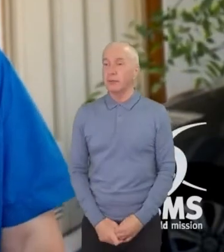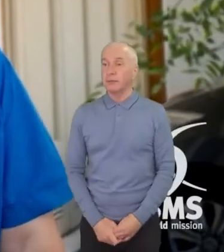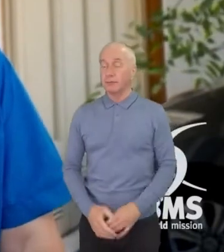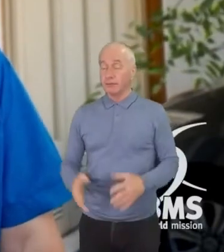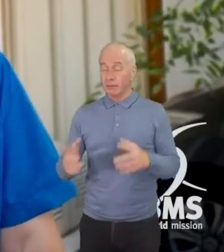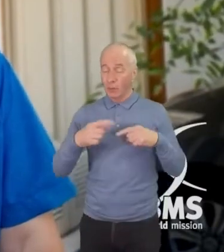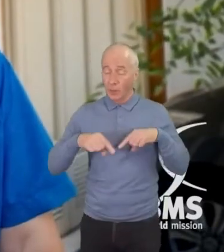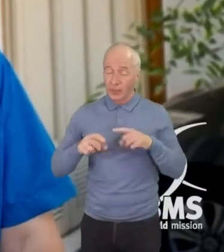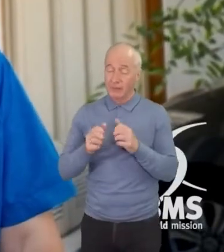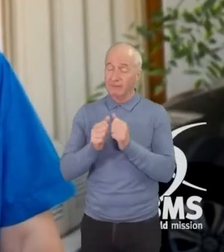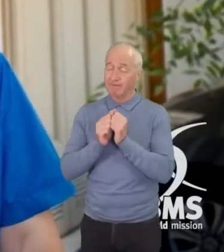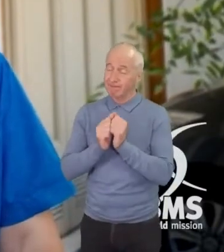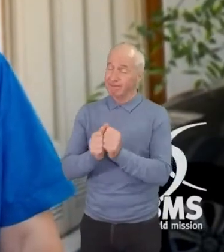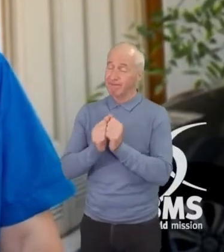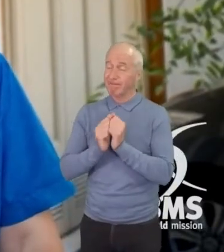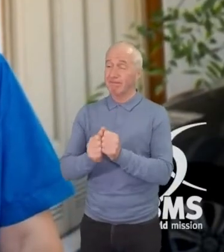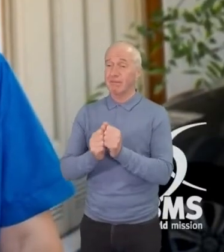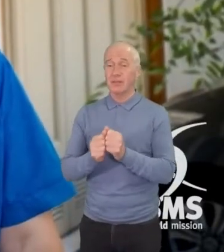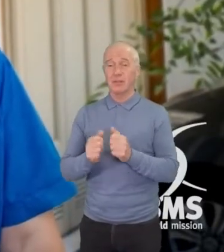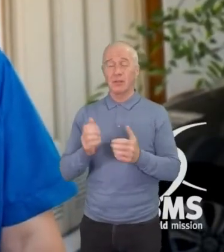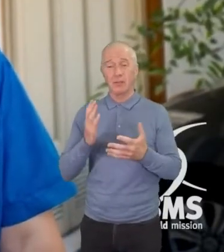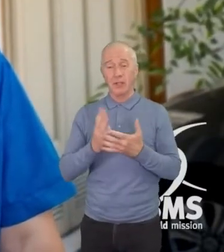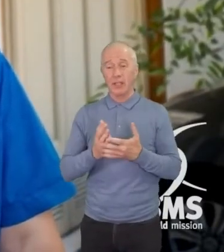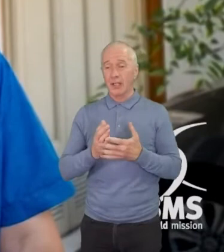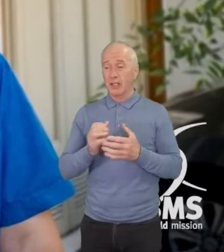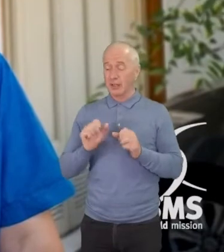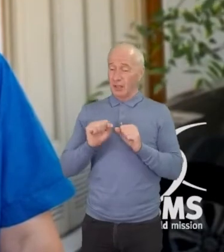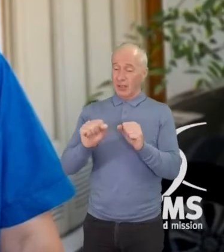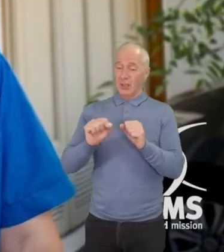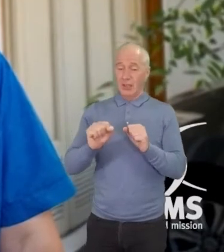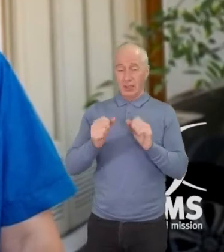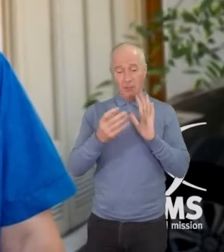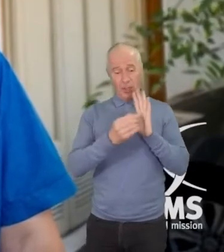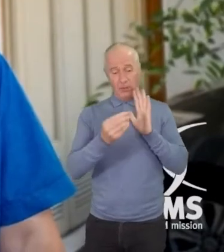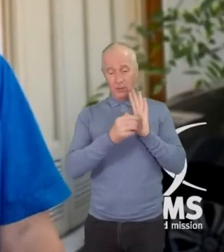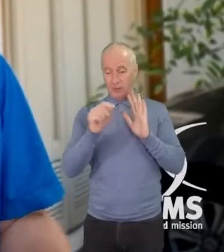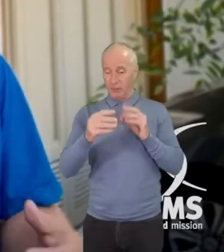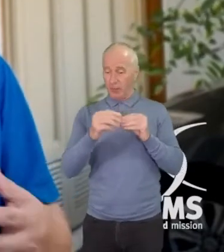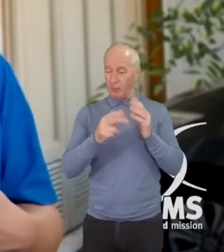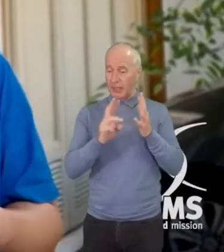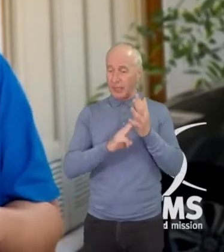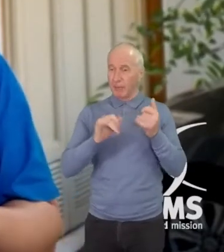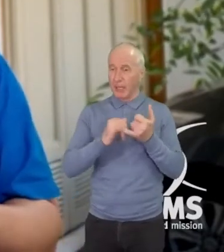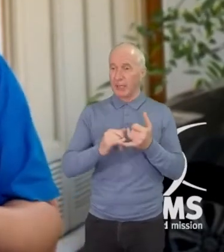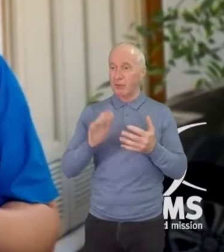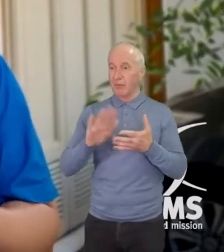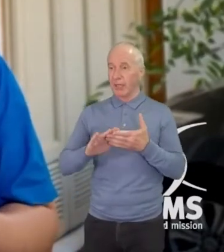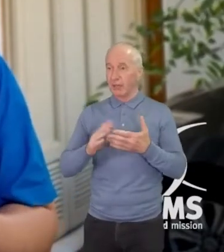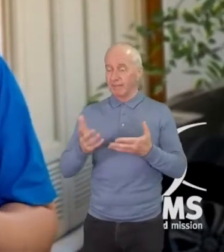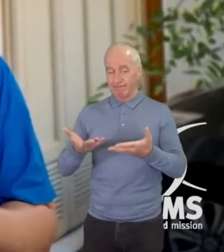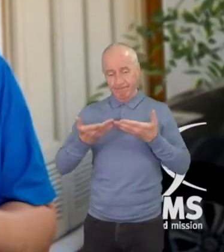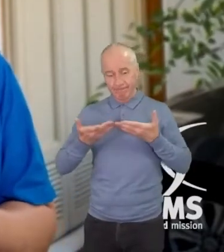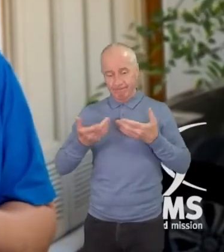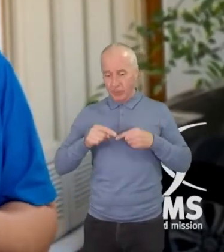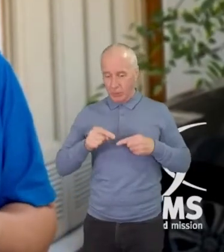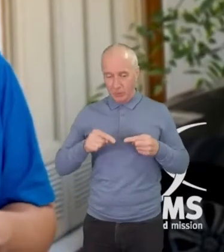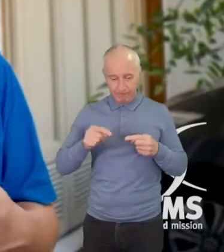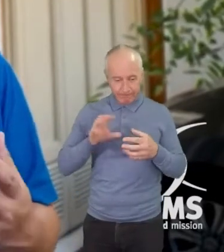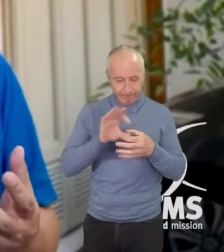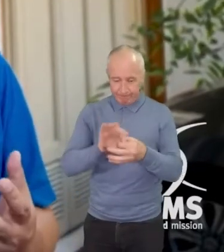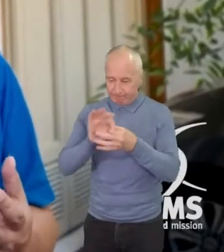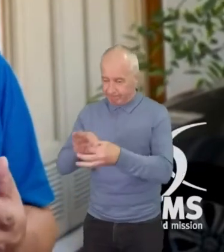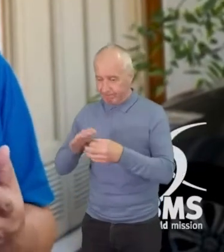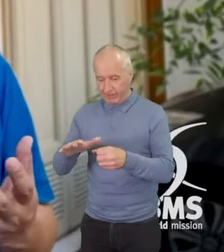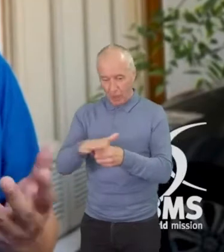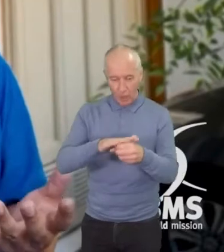appreciate the polycentric model of the BMS, allowing us to connect in the local level. And